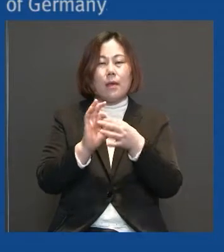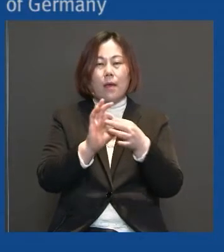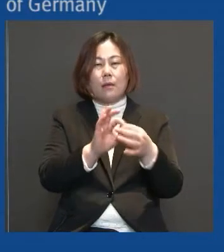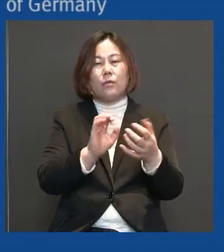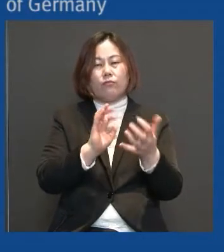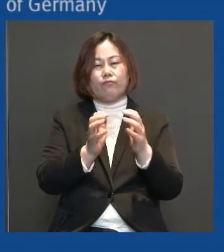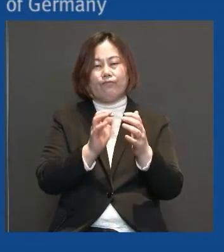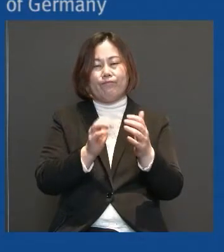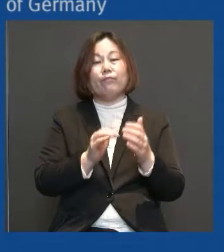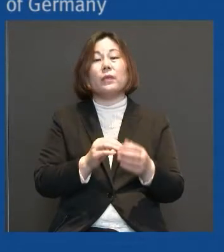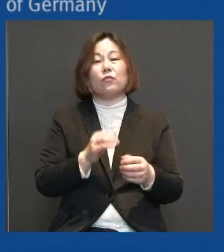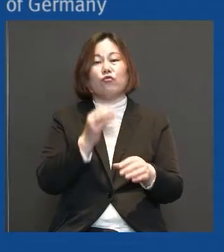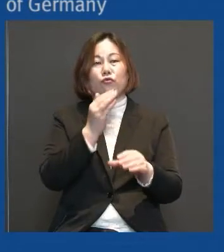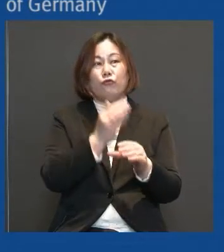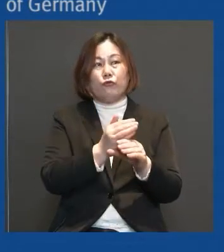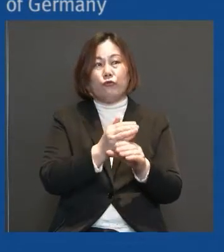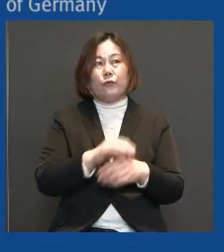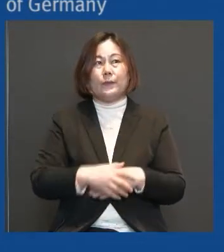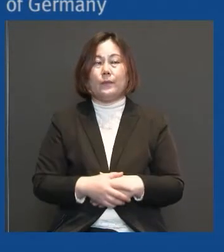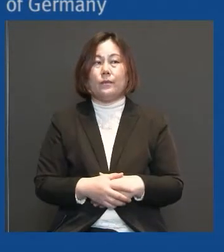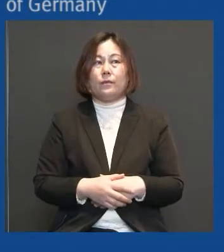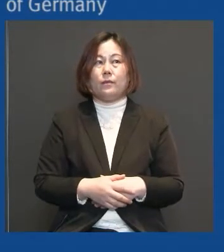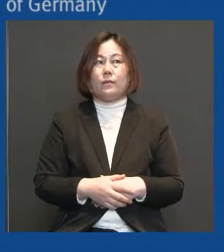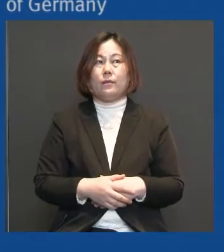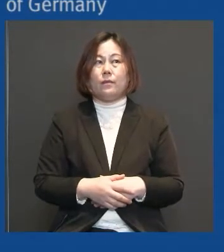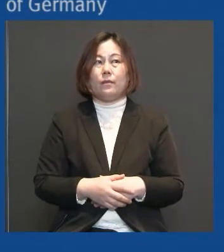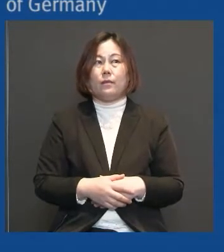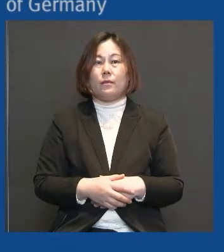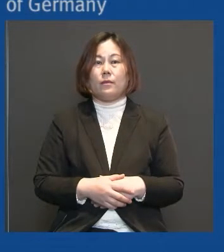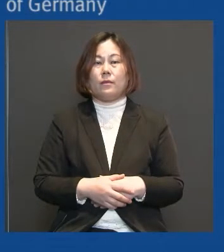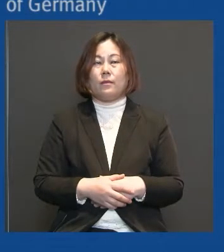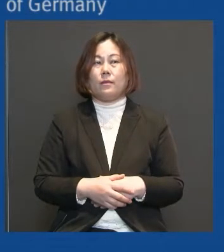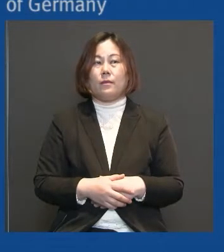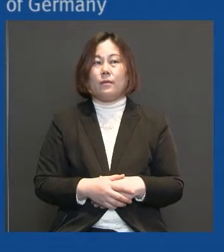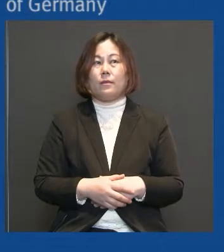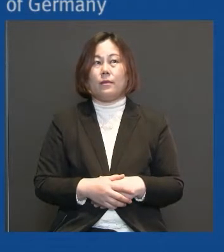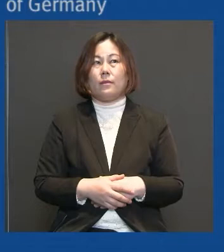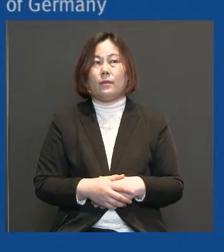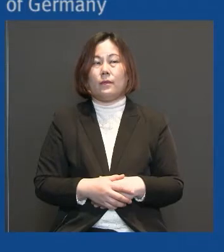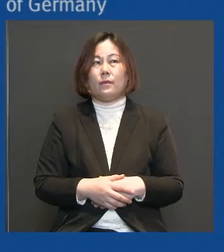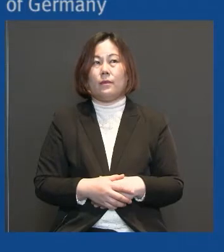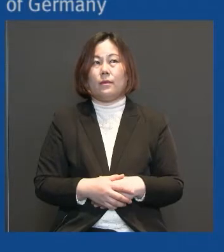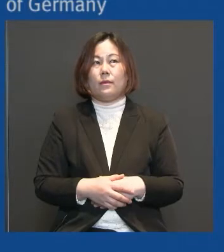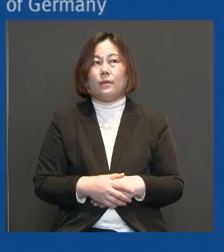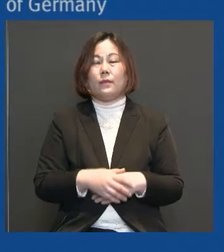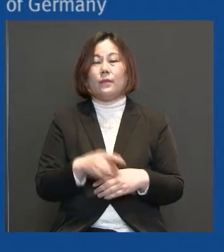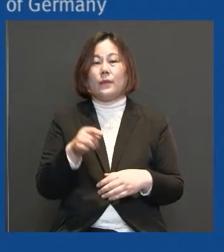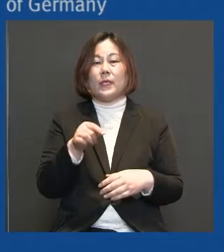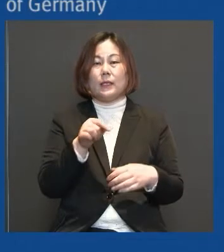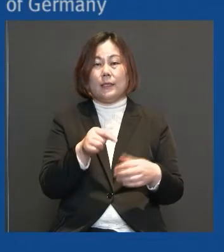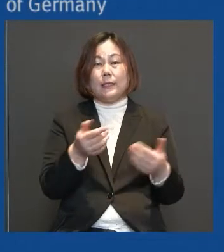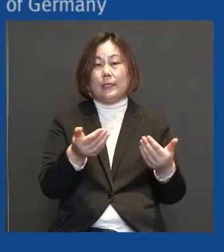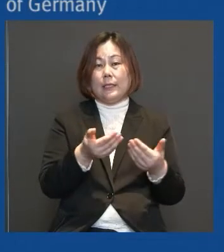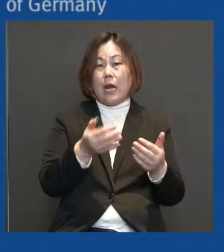continued its discussion internally and how we will further act in the open-ended working group in New York.